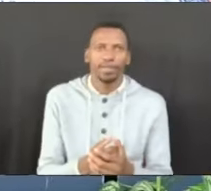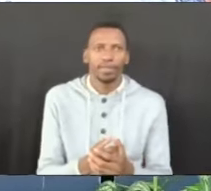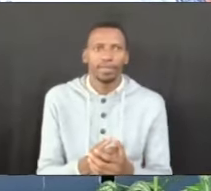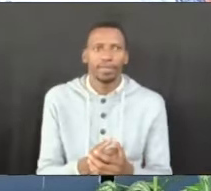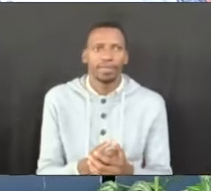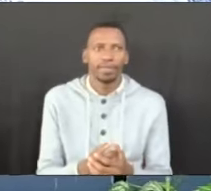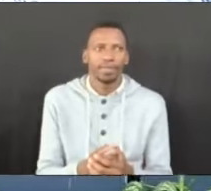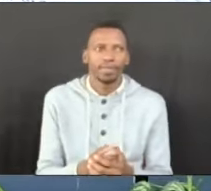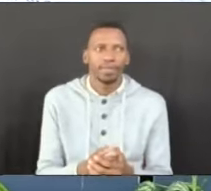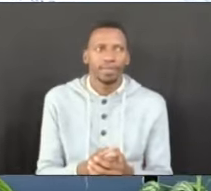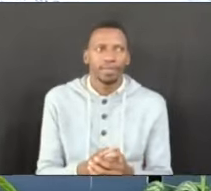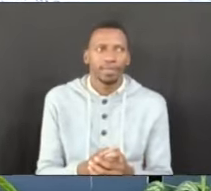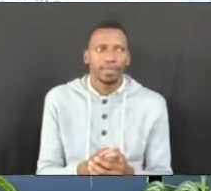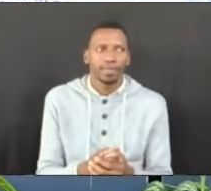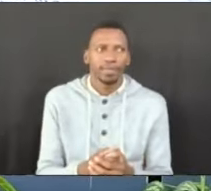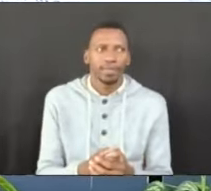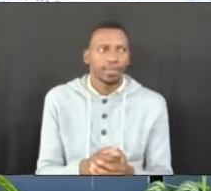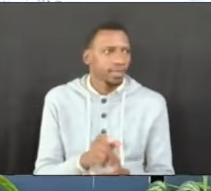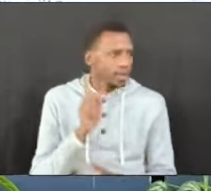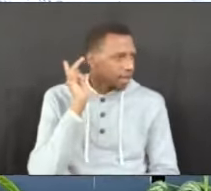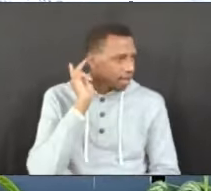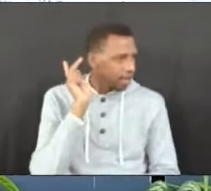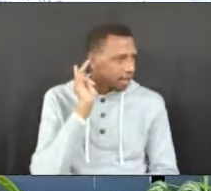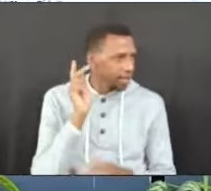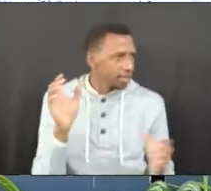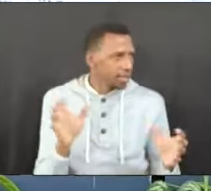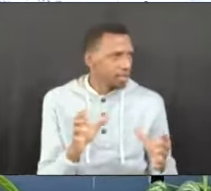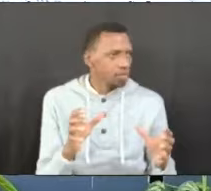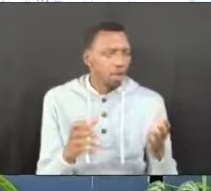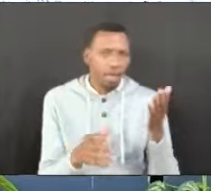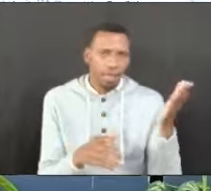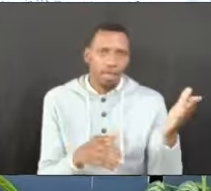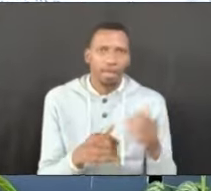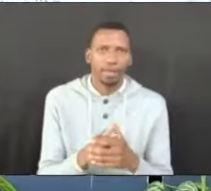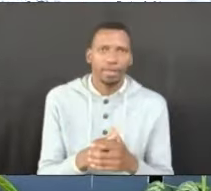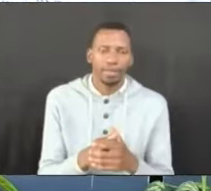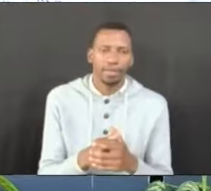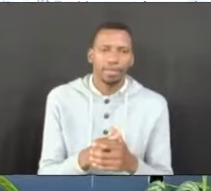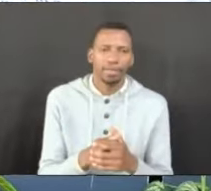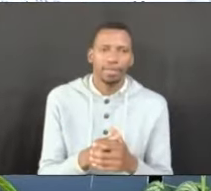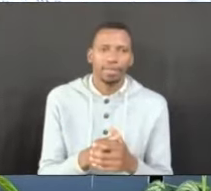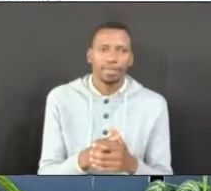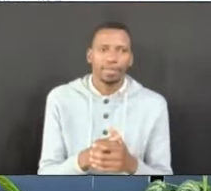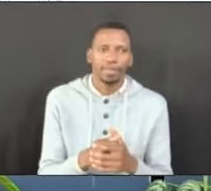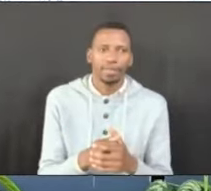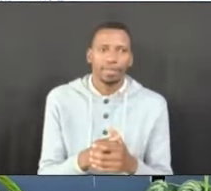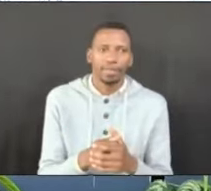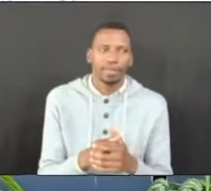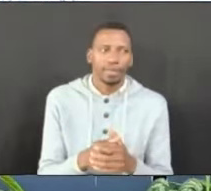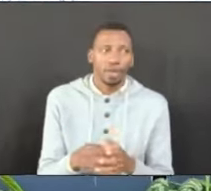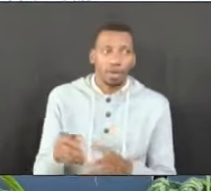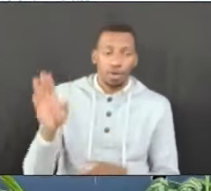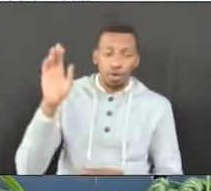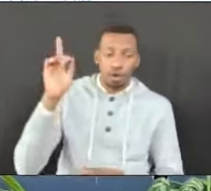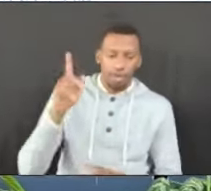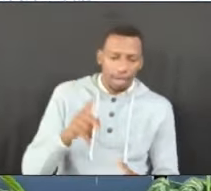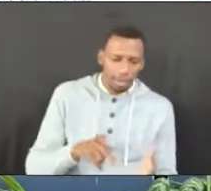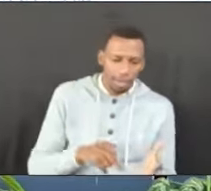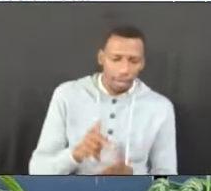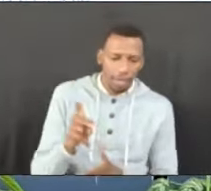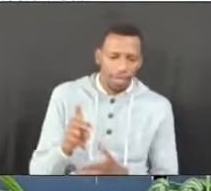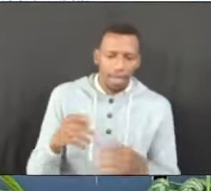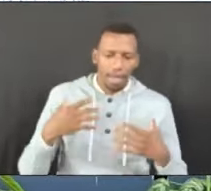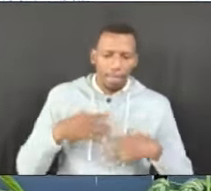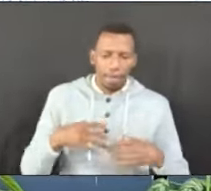Amen. Abagere, Ndani. Abagusi, Ndani. He has purchased for God people